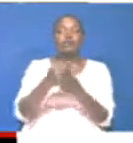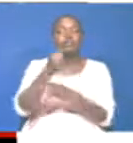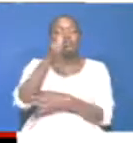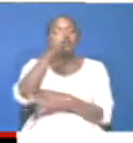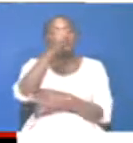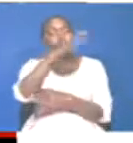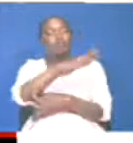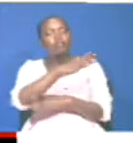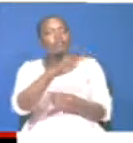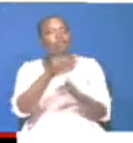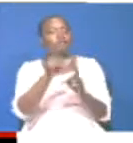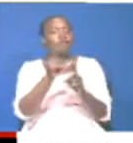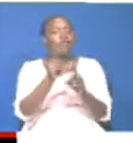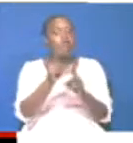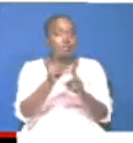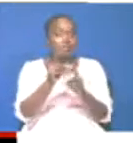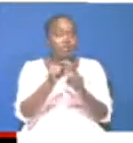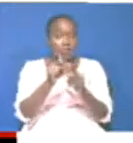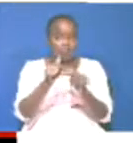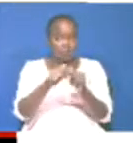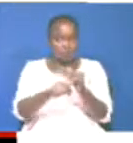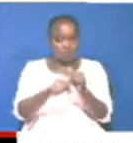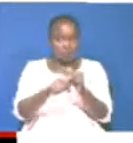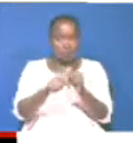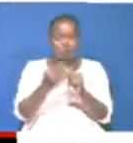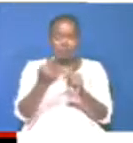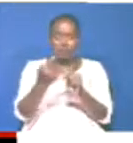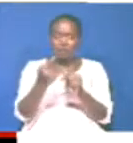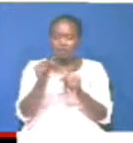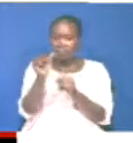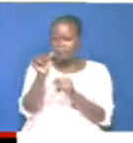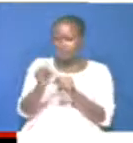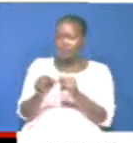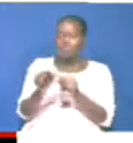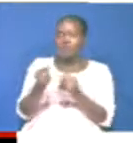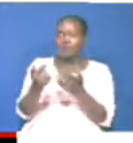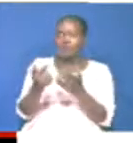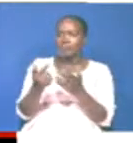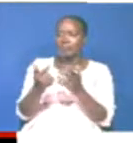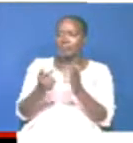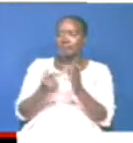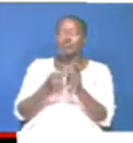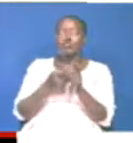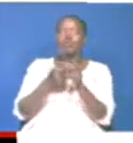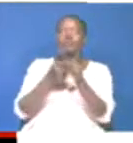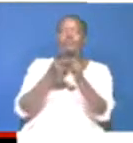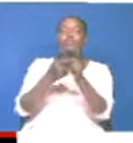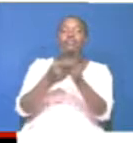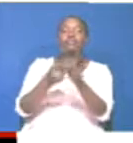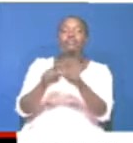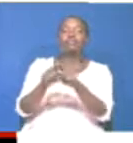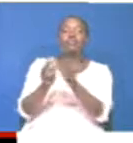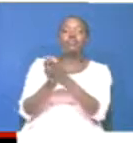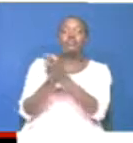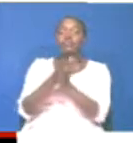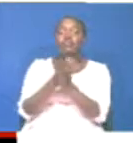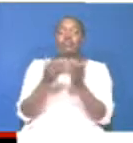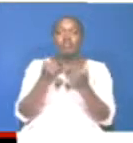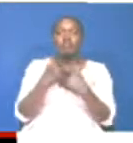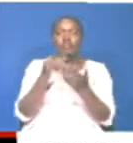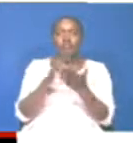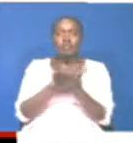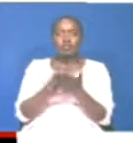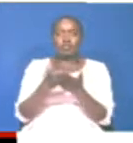Dates. And today we speak to one of those persons who was fitted at that point. He's got stories to tell. He has been